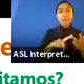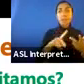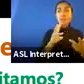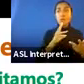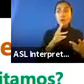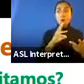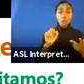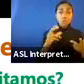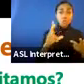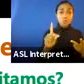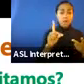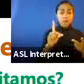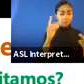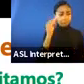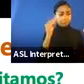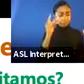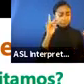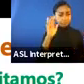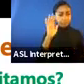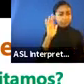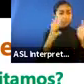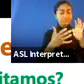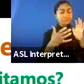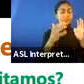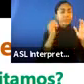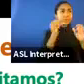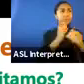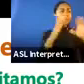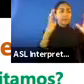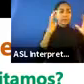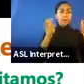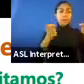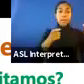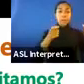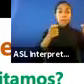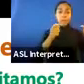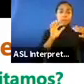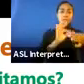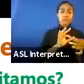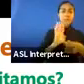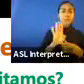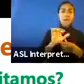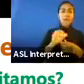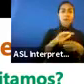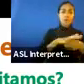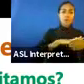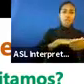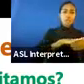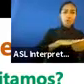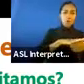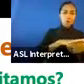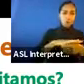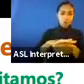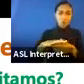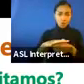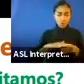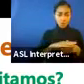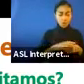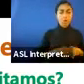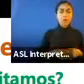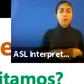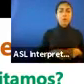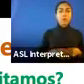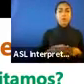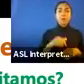about reimagining the nature of governance in bioregional terms, moving us out of arbitrary political borders to